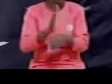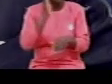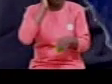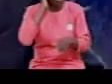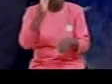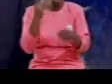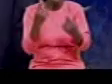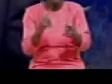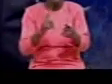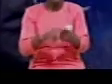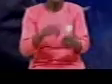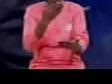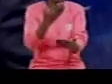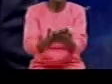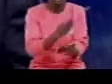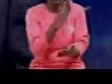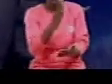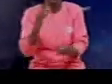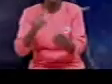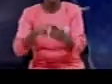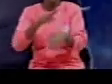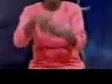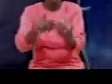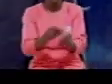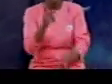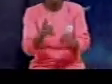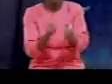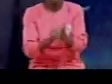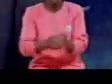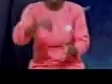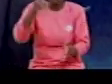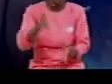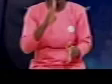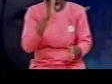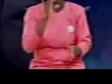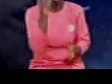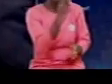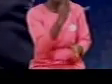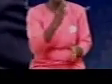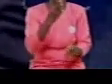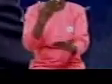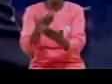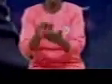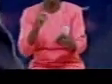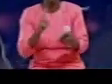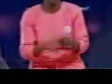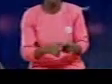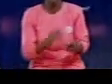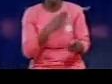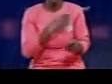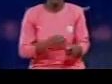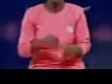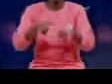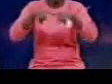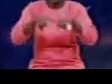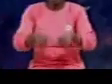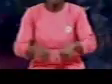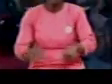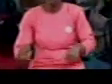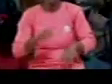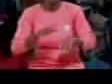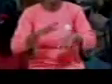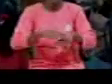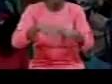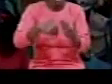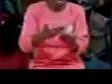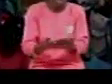that must be reached. Now and in all generations to come, depending on how long the Lord tarries. Let us